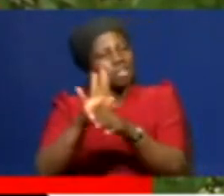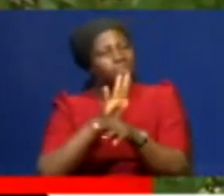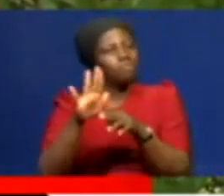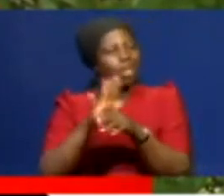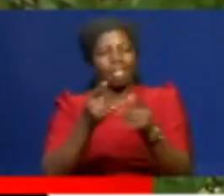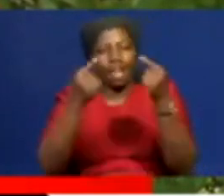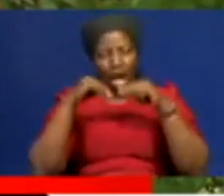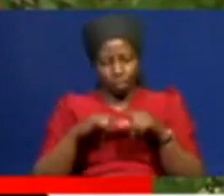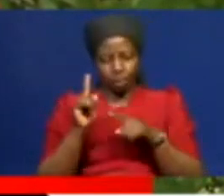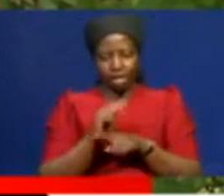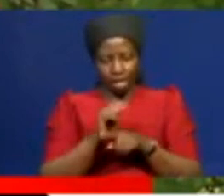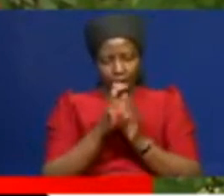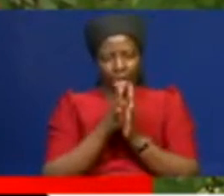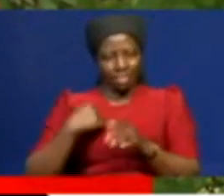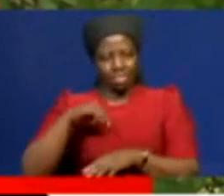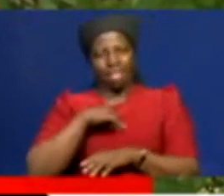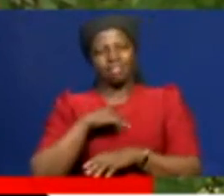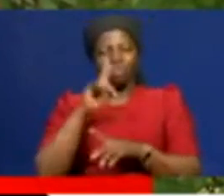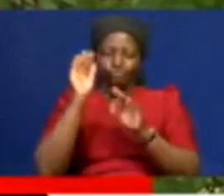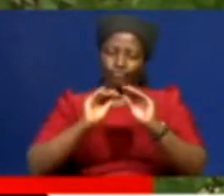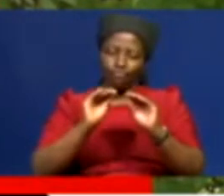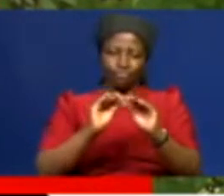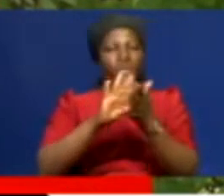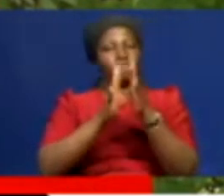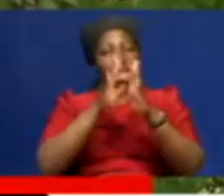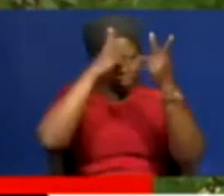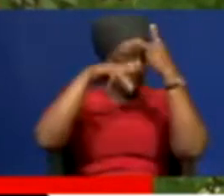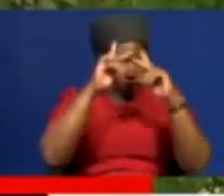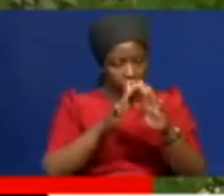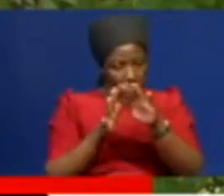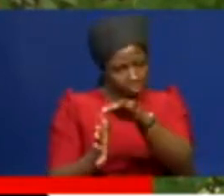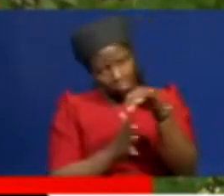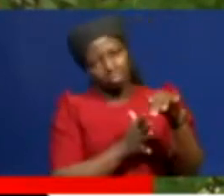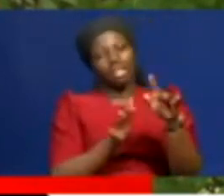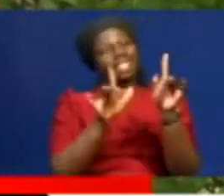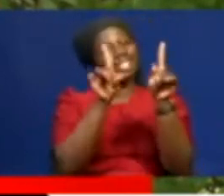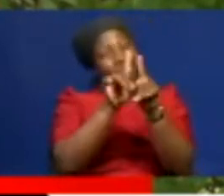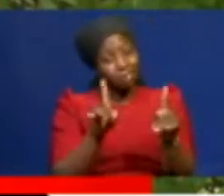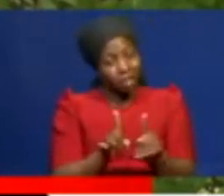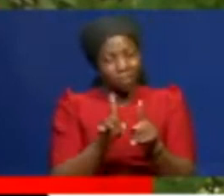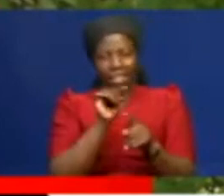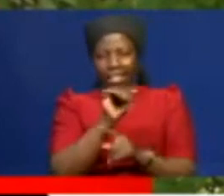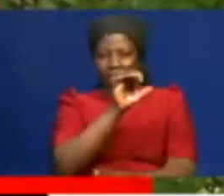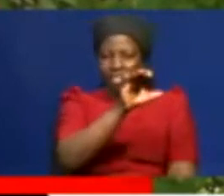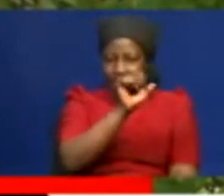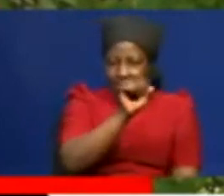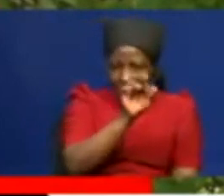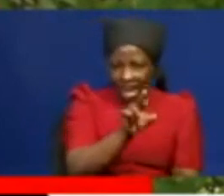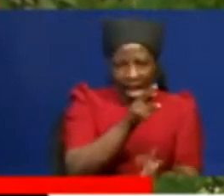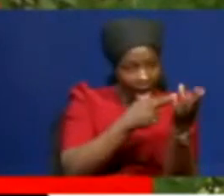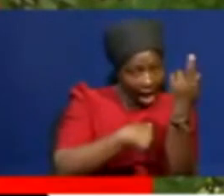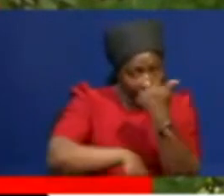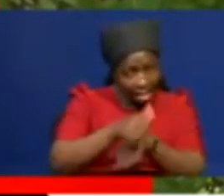to become professionals. Mm-hmm. Over and above, into the same, it's a more of a CSR kind of